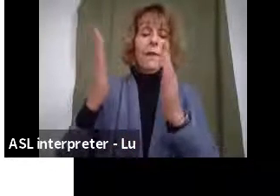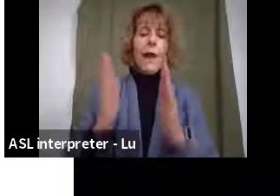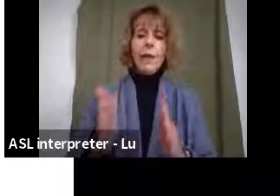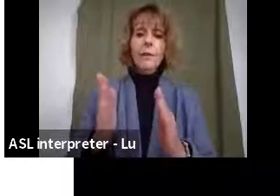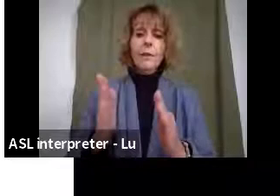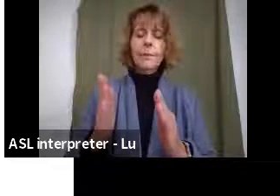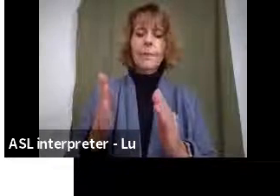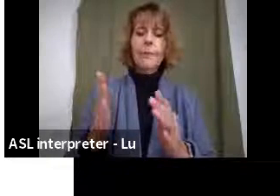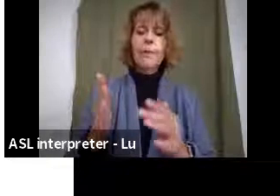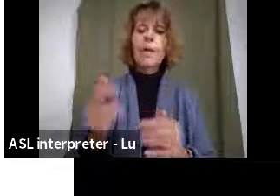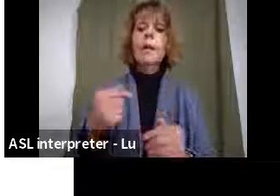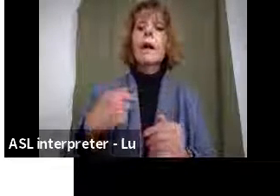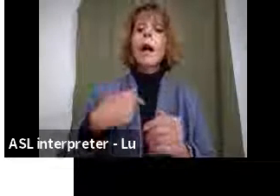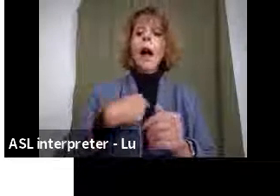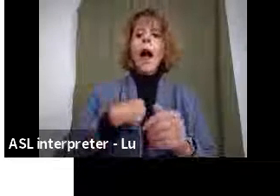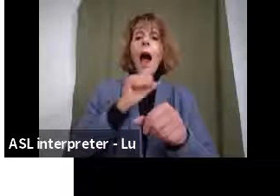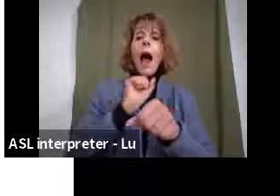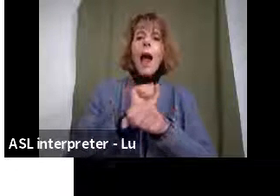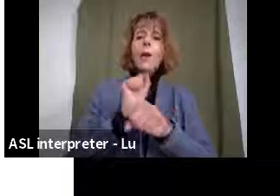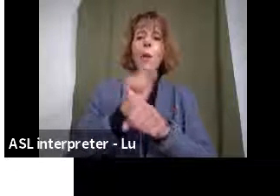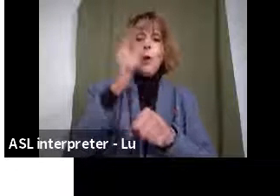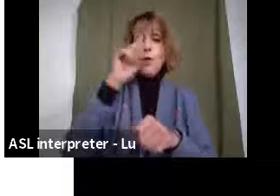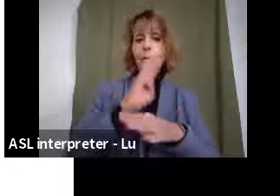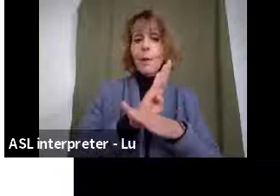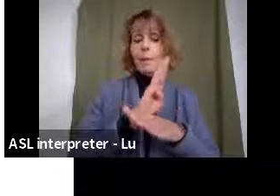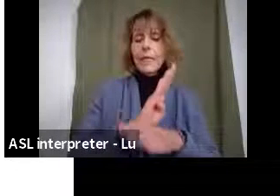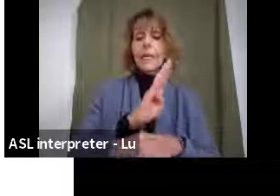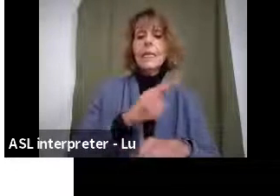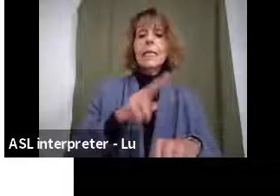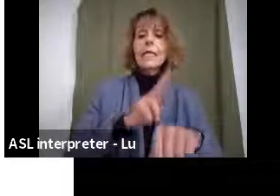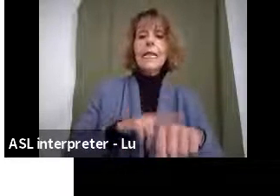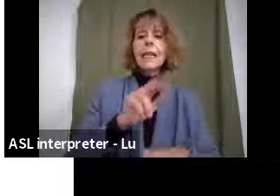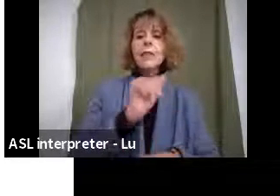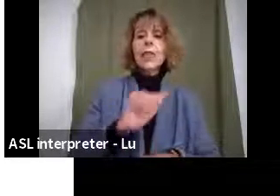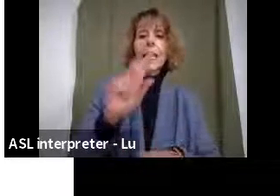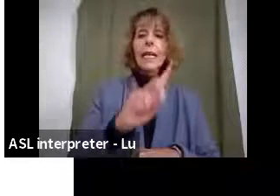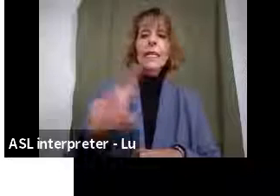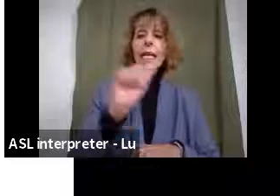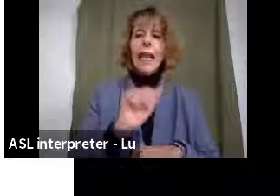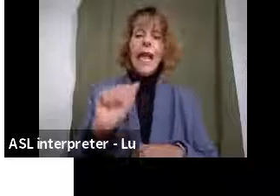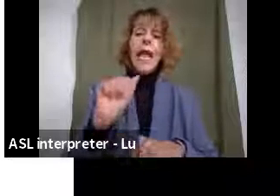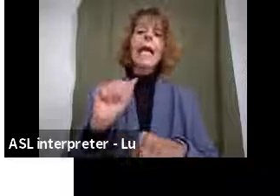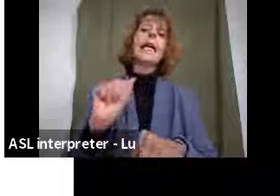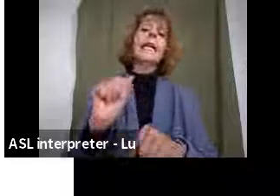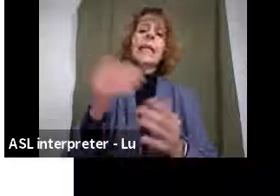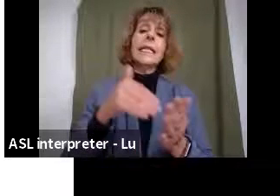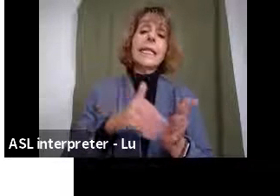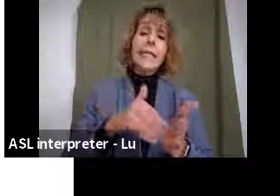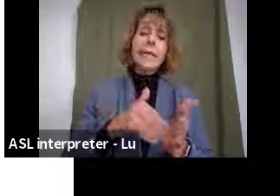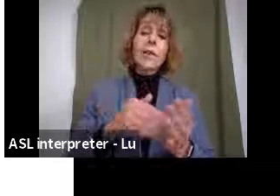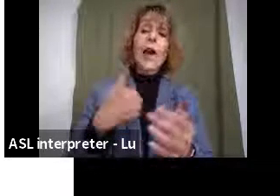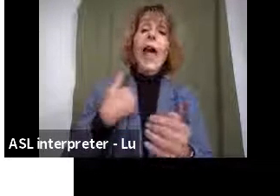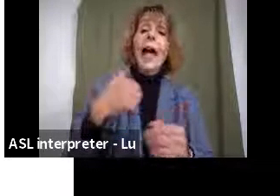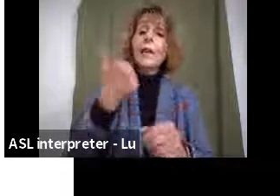ADA Center, one of 10 regional centers across the country that provide information and training on